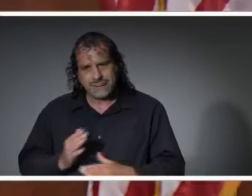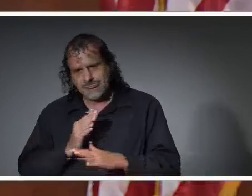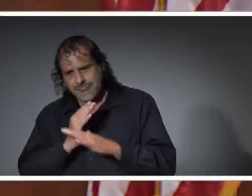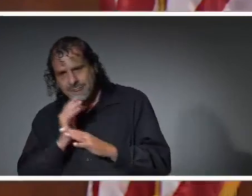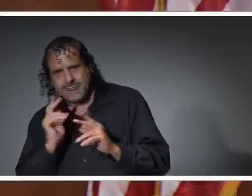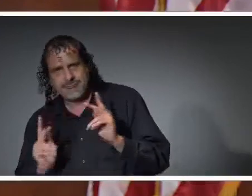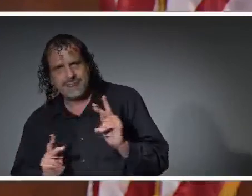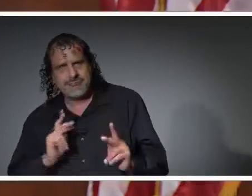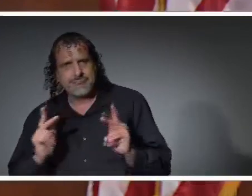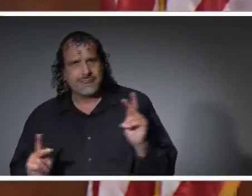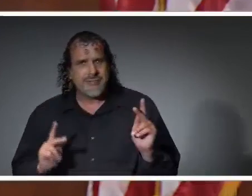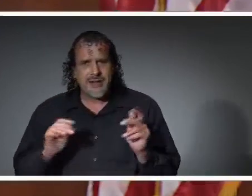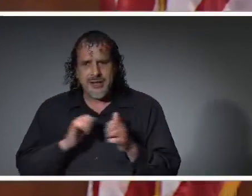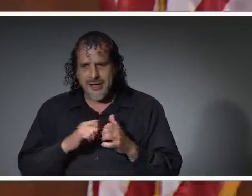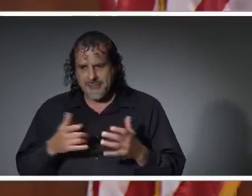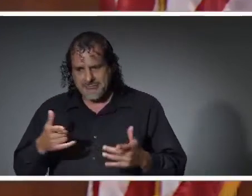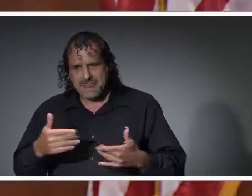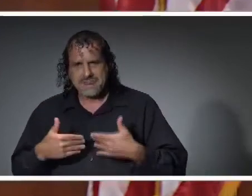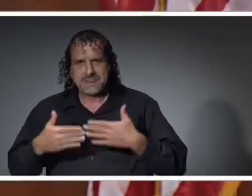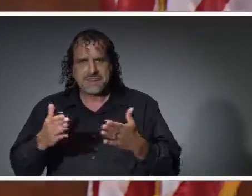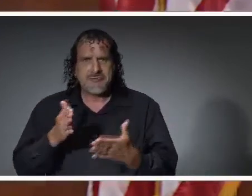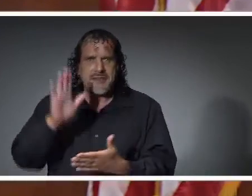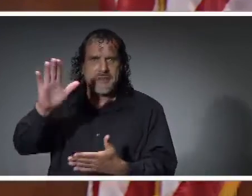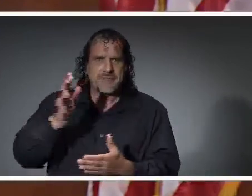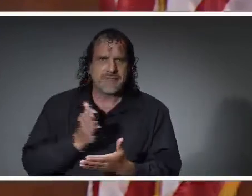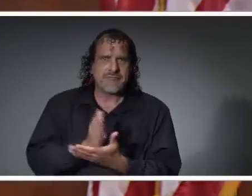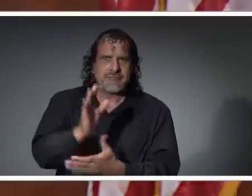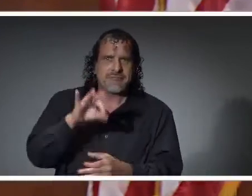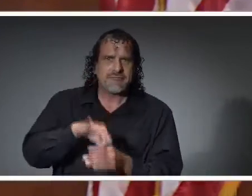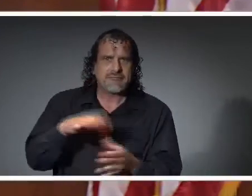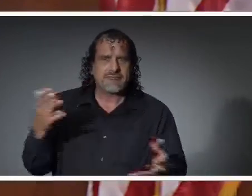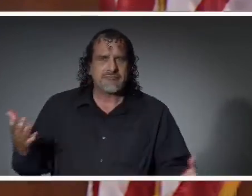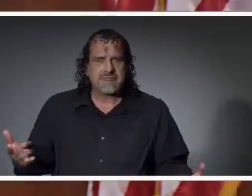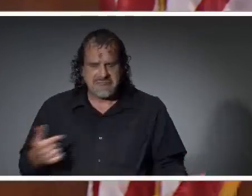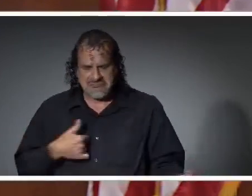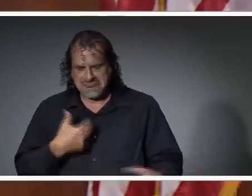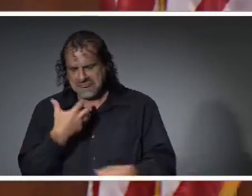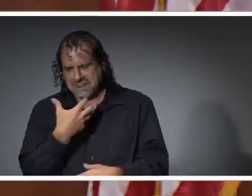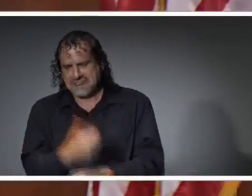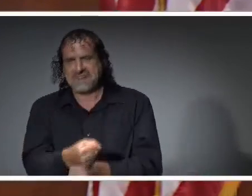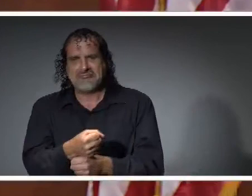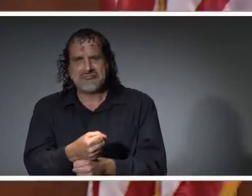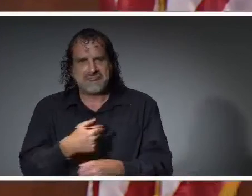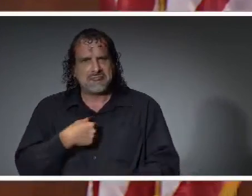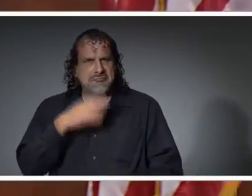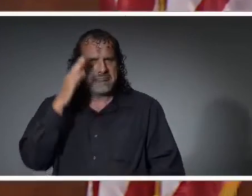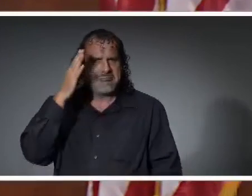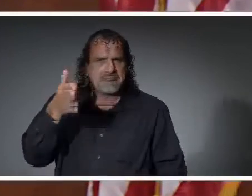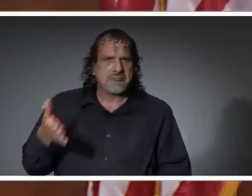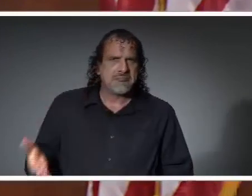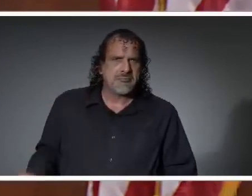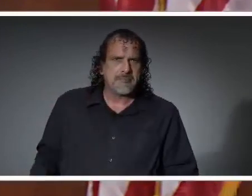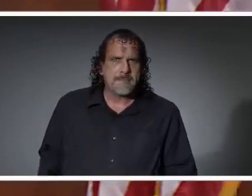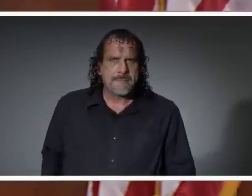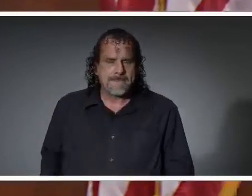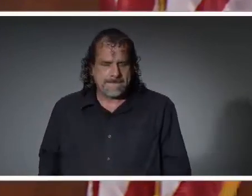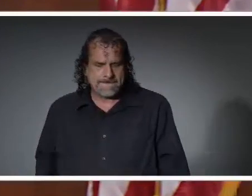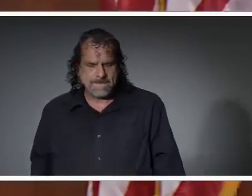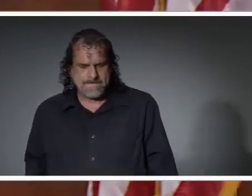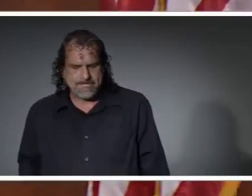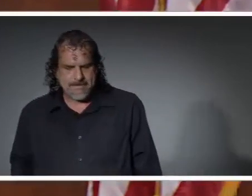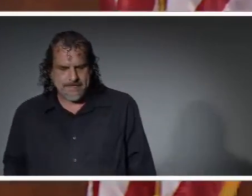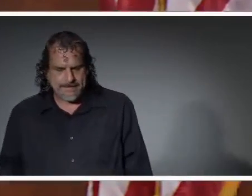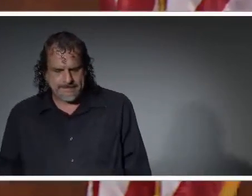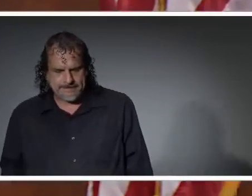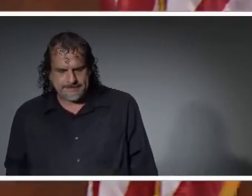and give them the ability to go to the polls and vote, and I'm confident that we will do that in this, I think,